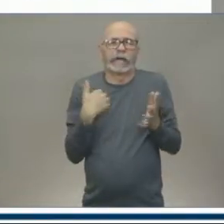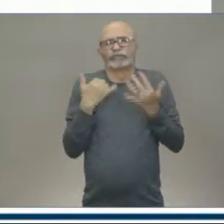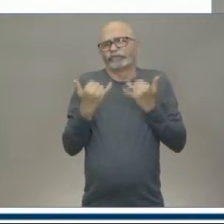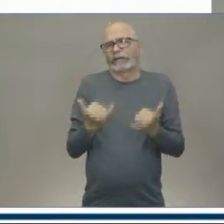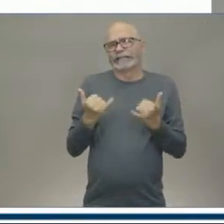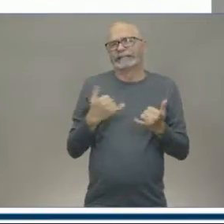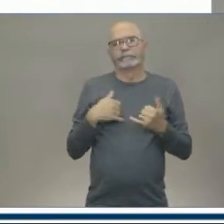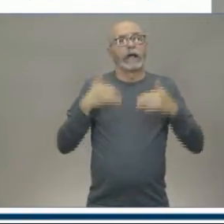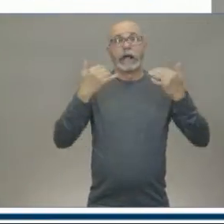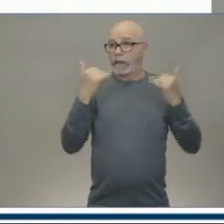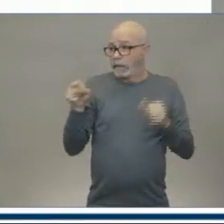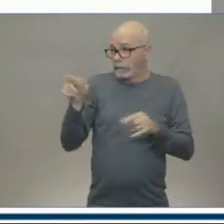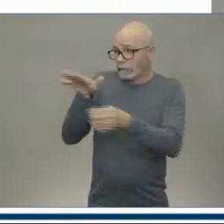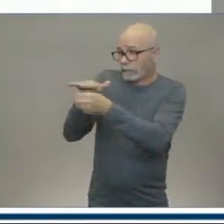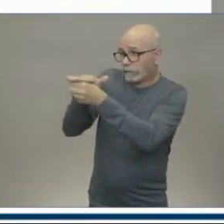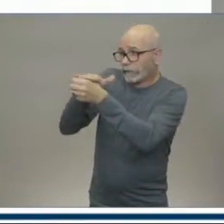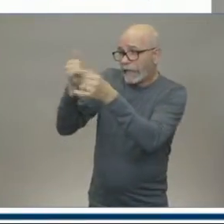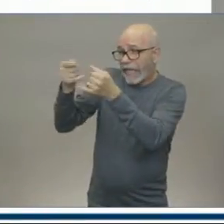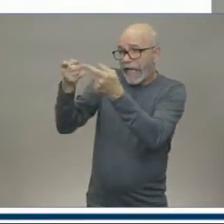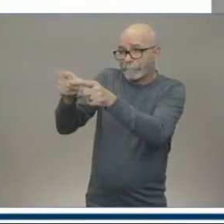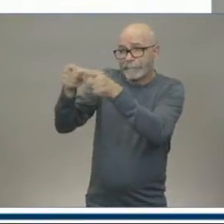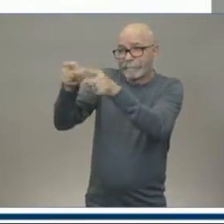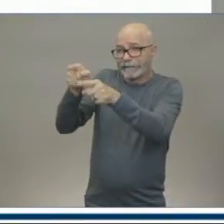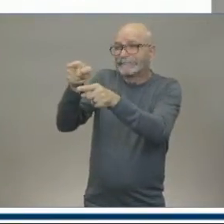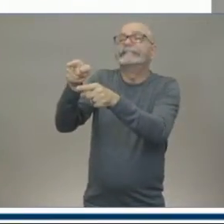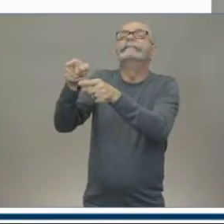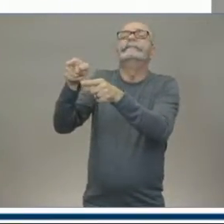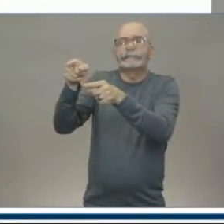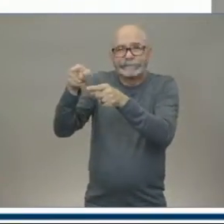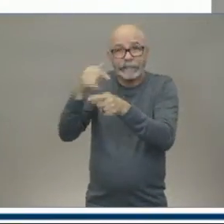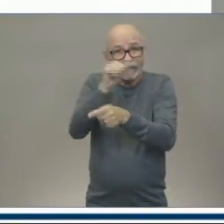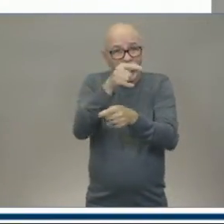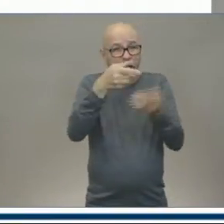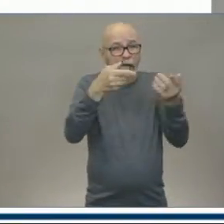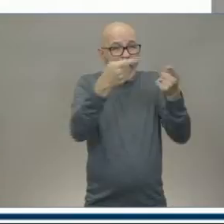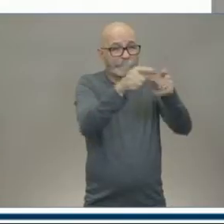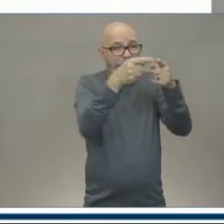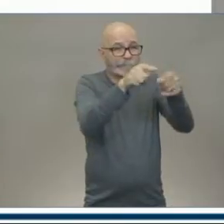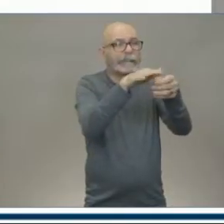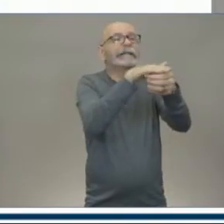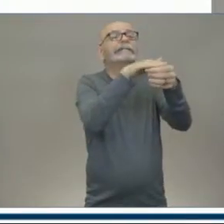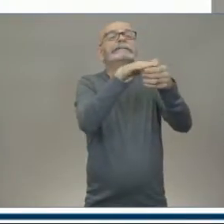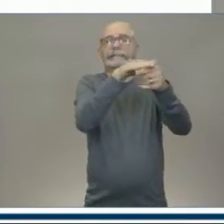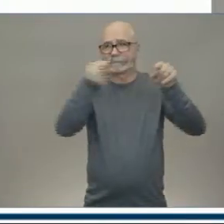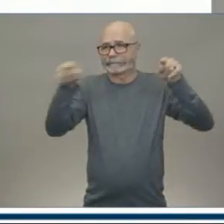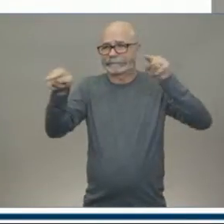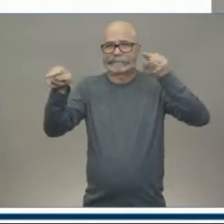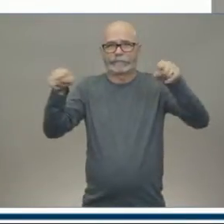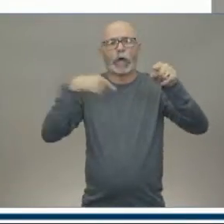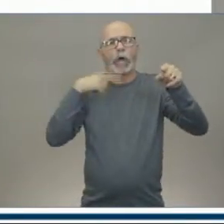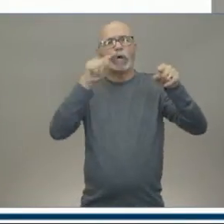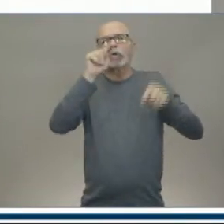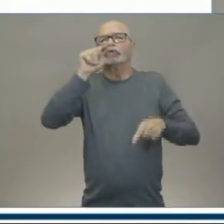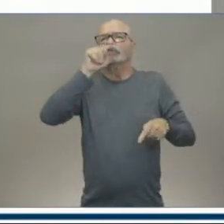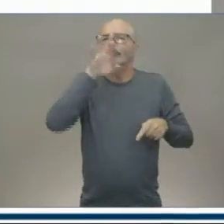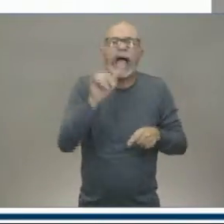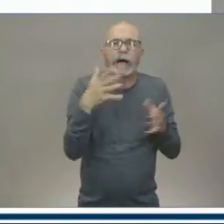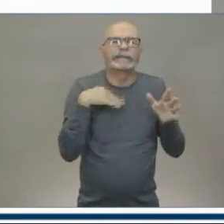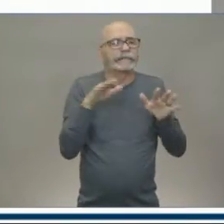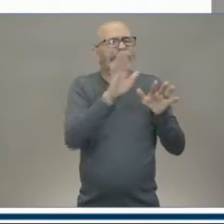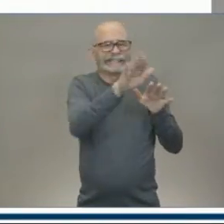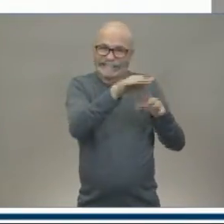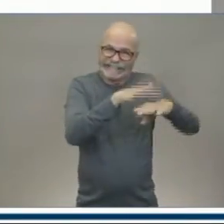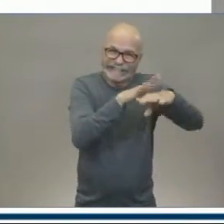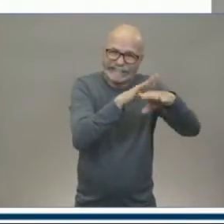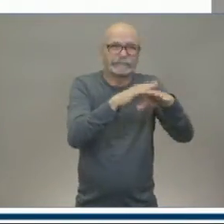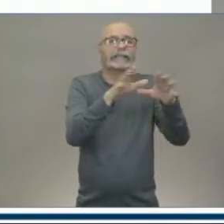targeted approach to slow the virus's spread down, to have it at a level where we can maintain our